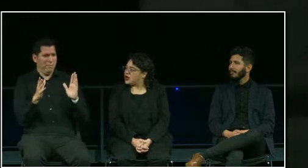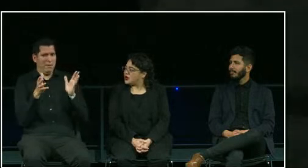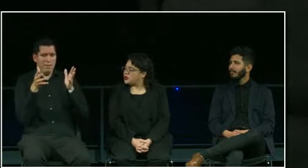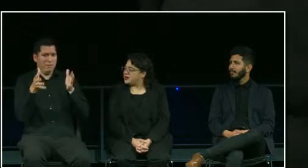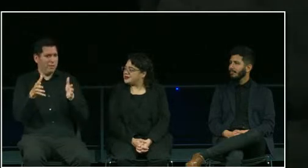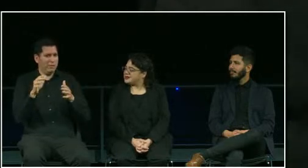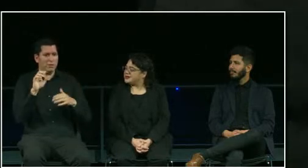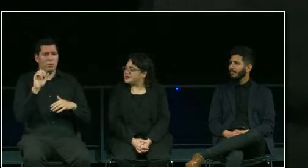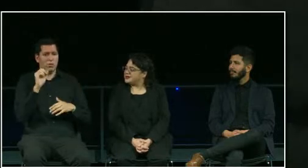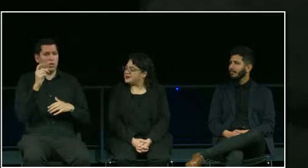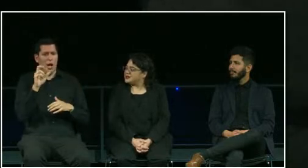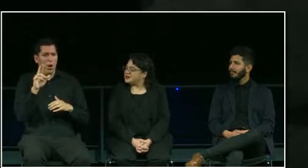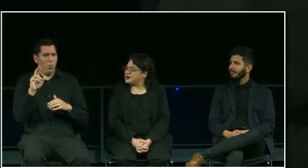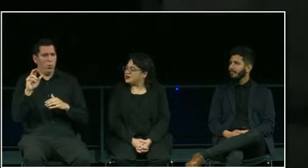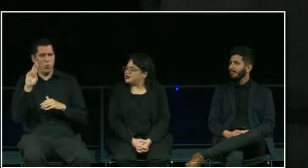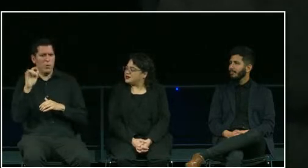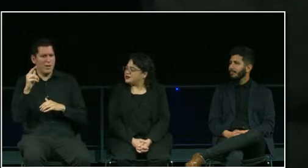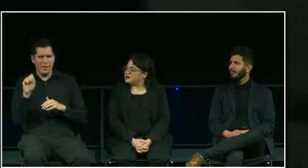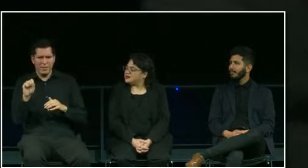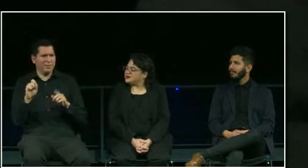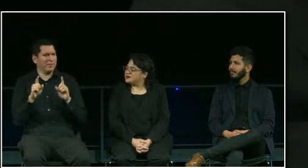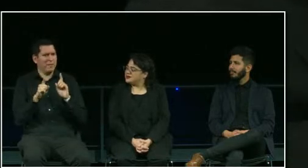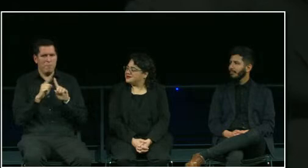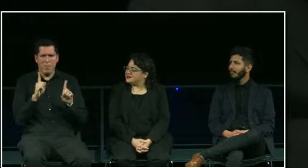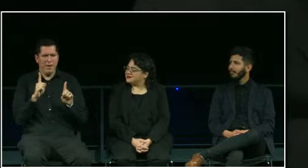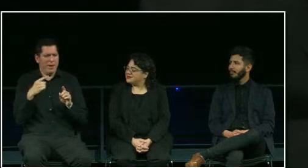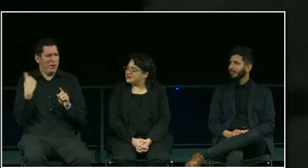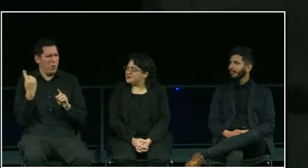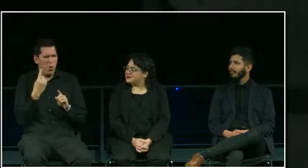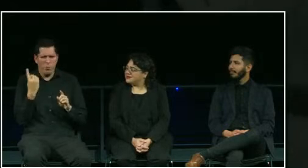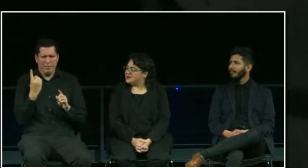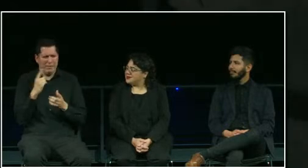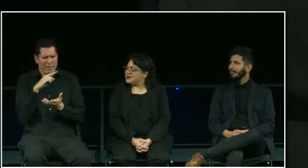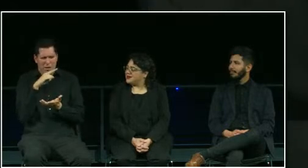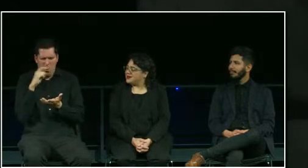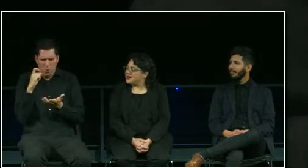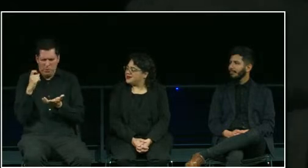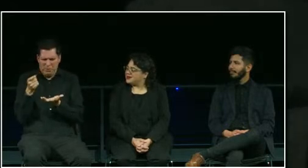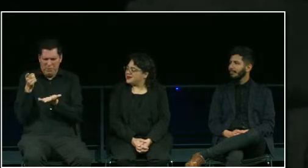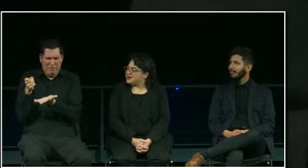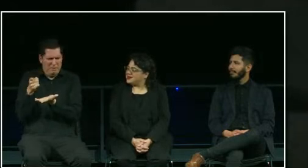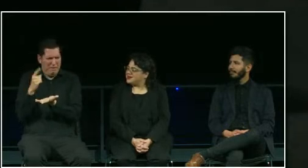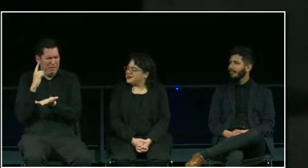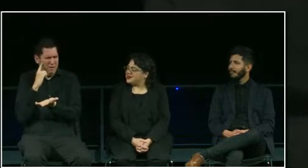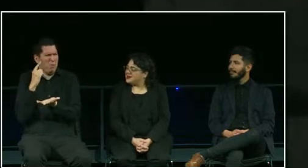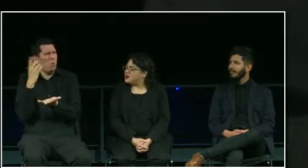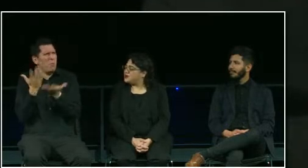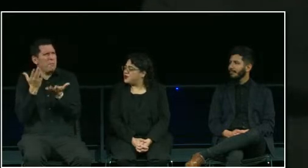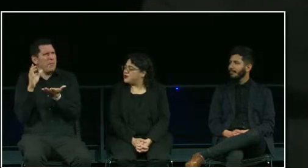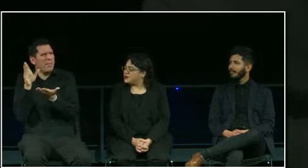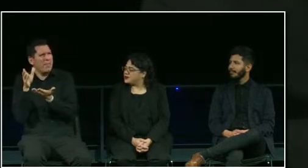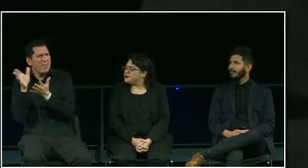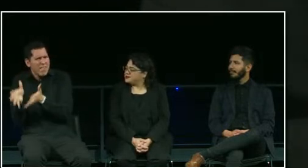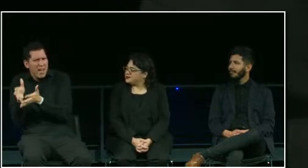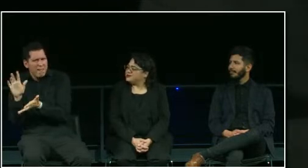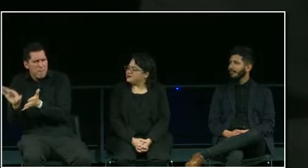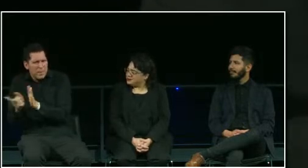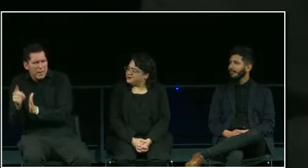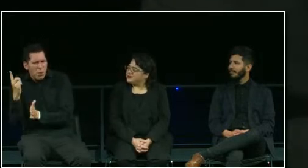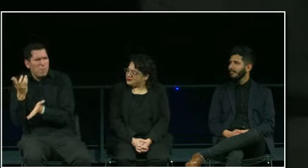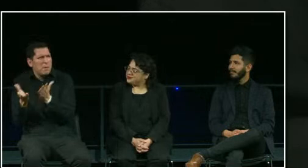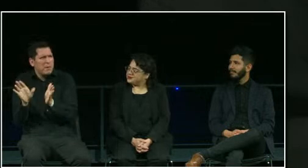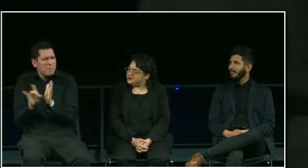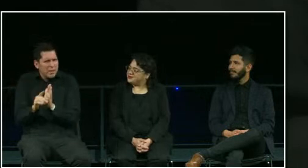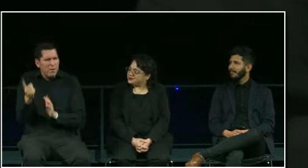someone, I pull out the oldest, moldiest shower ring. And I go, what about this one? And Pinocchio